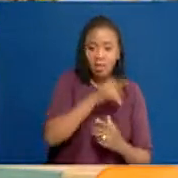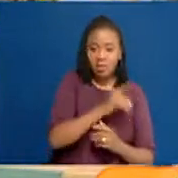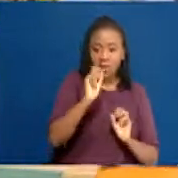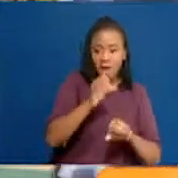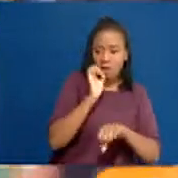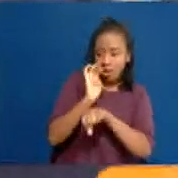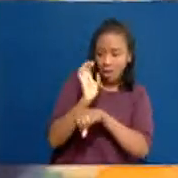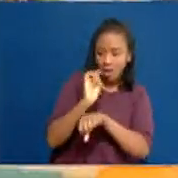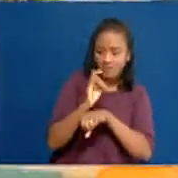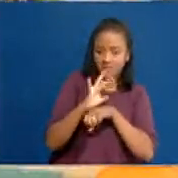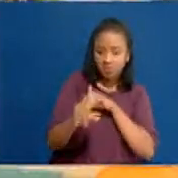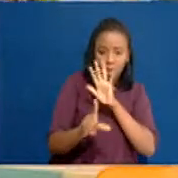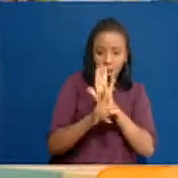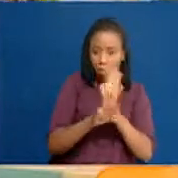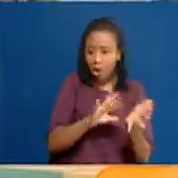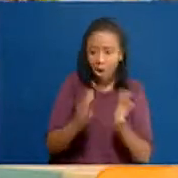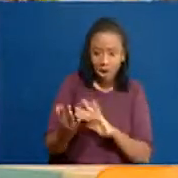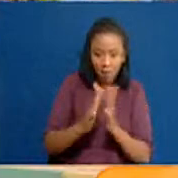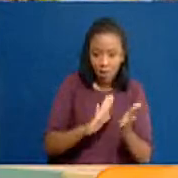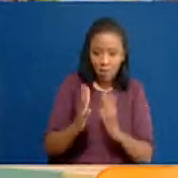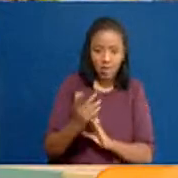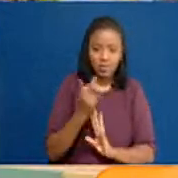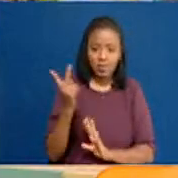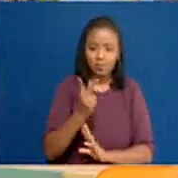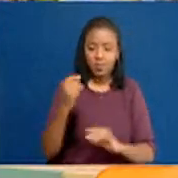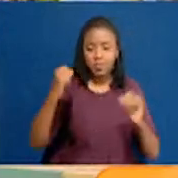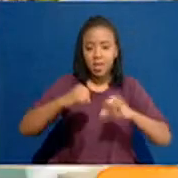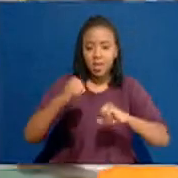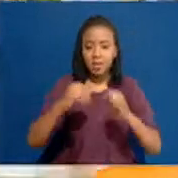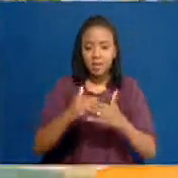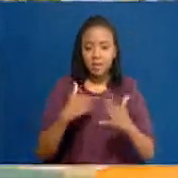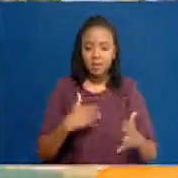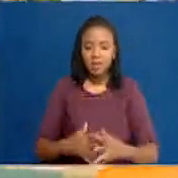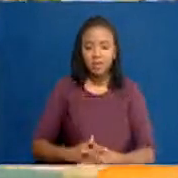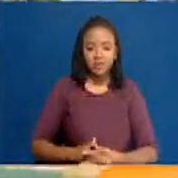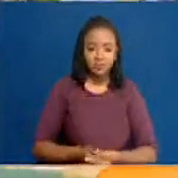advisory in such arrangements. Seth Olale, Citizen TV.